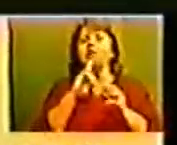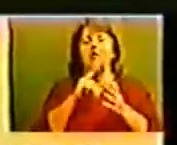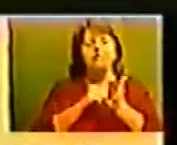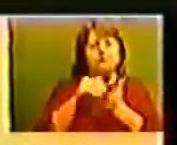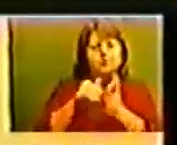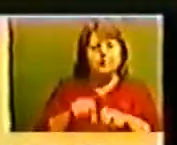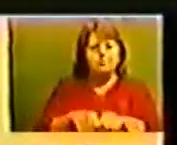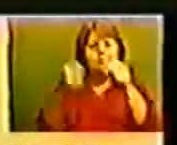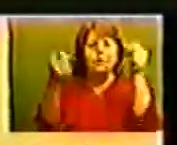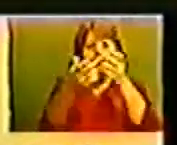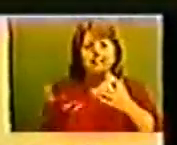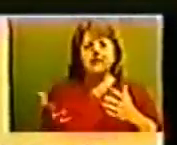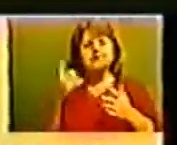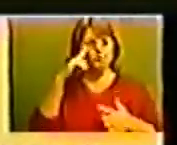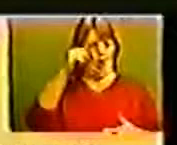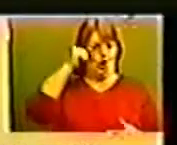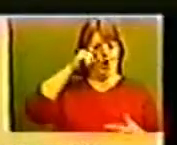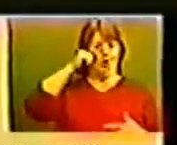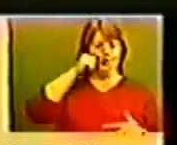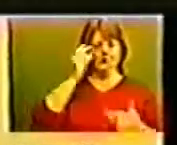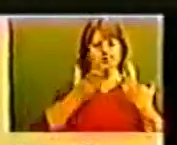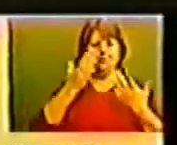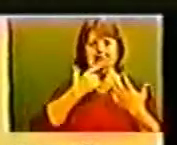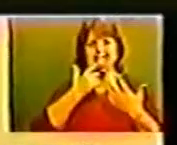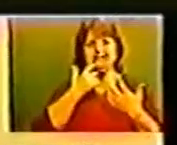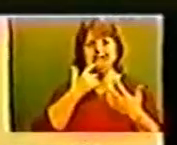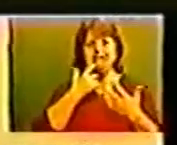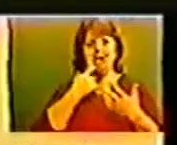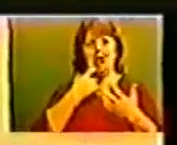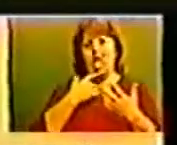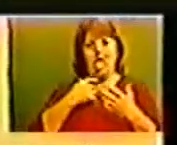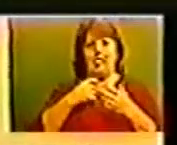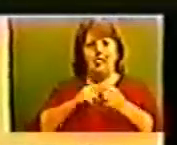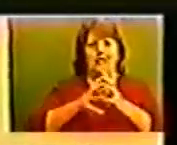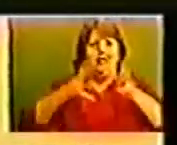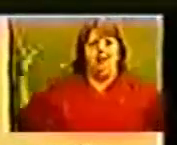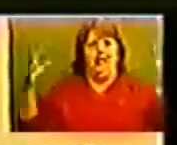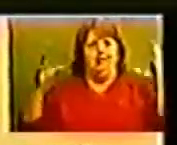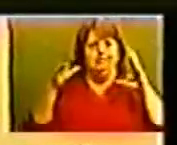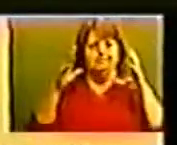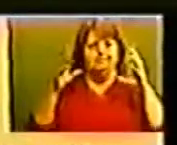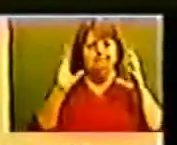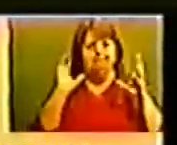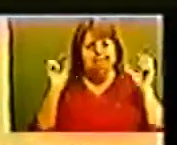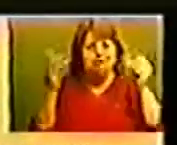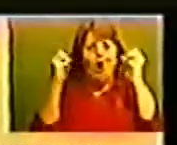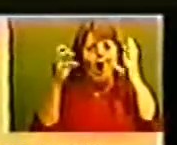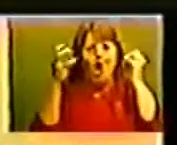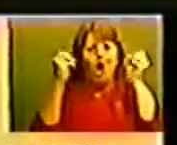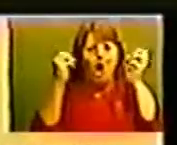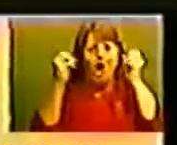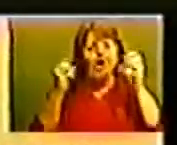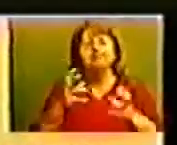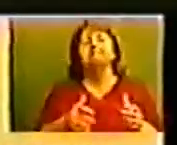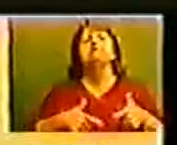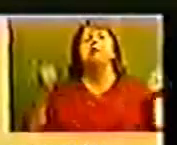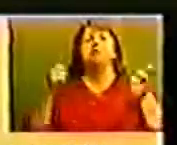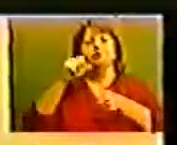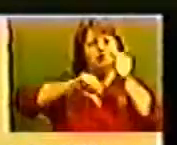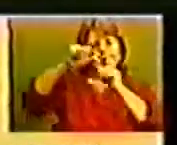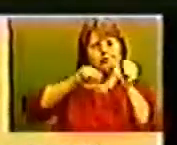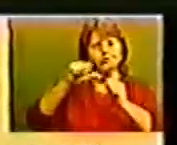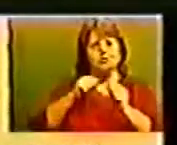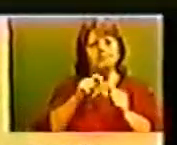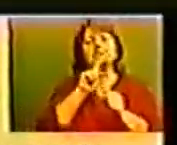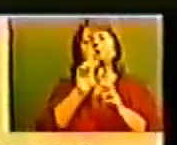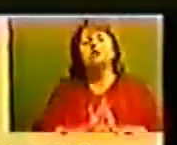break things. In girls, you might see kind of a hyper-talkative, hyper-social type of student. It's important